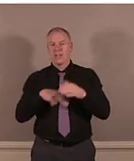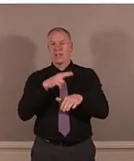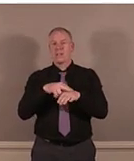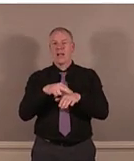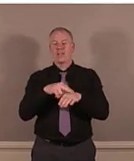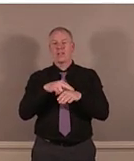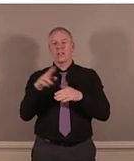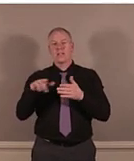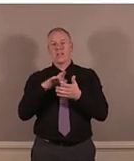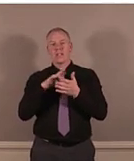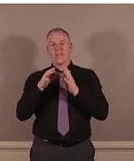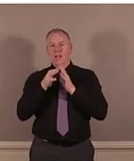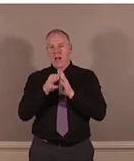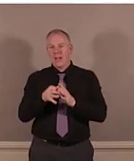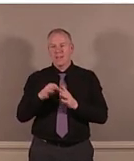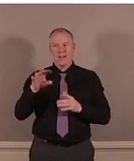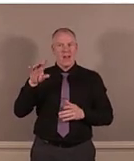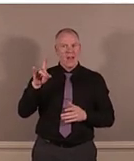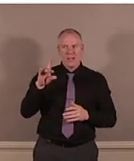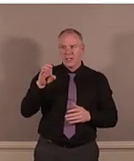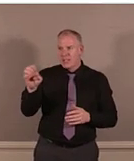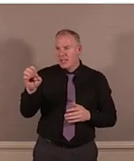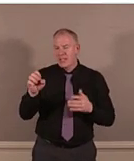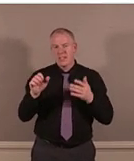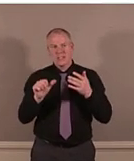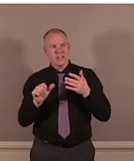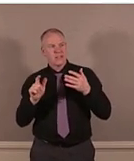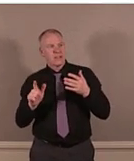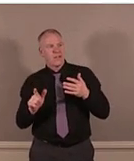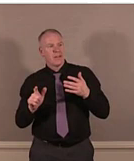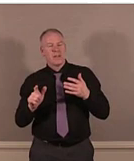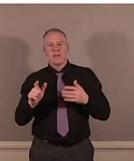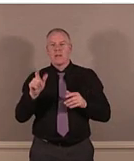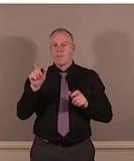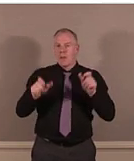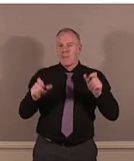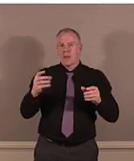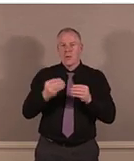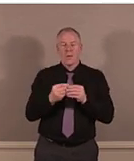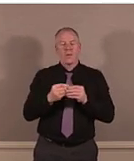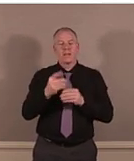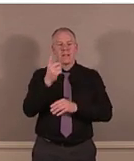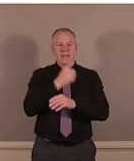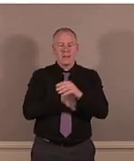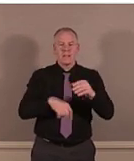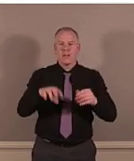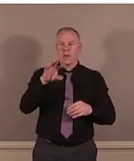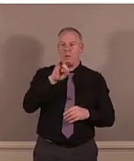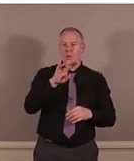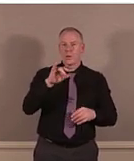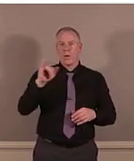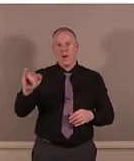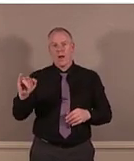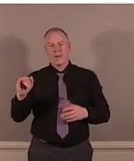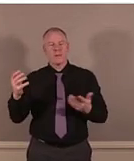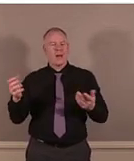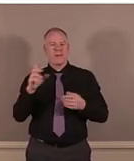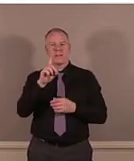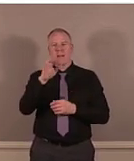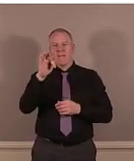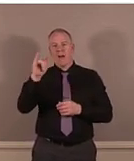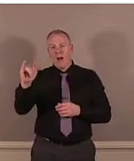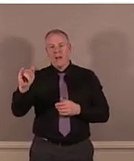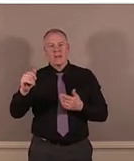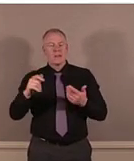Guidance in Education, the HSE, with persons with disability, the QQI, the National Disability Federation, the Department